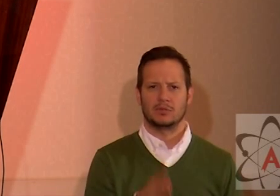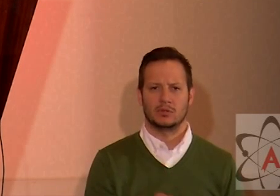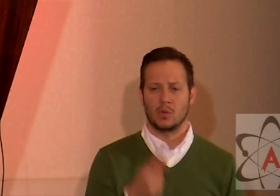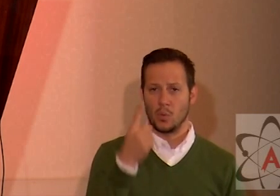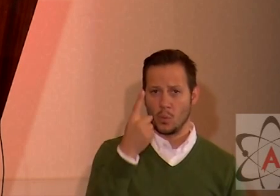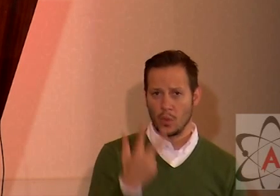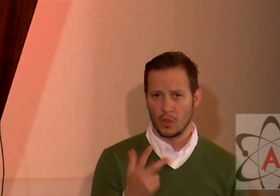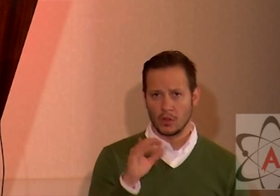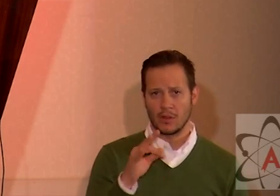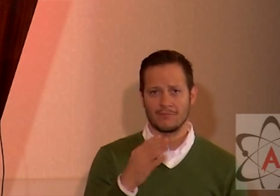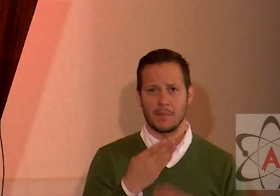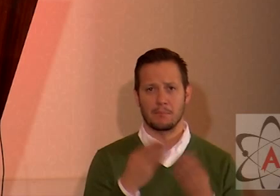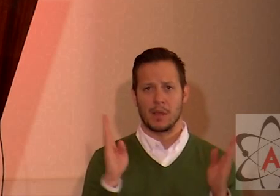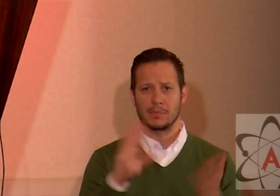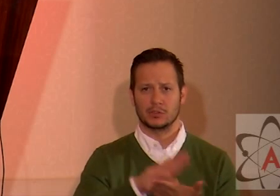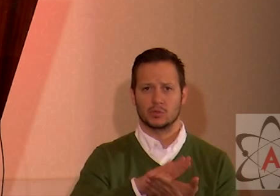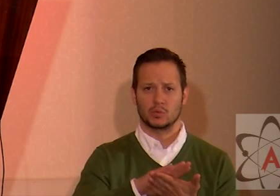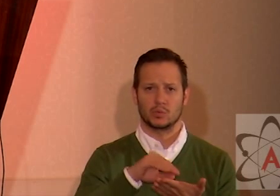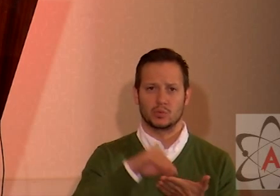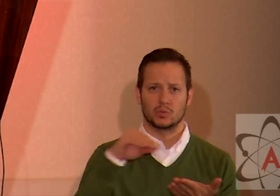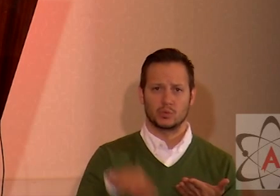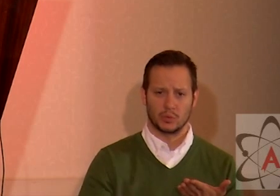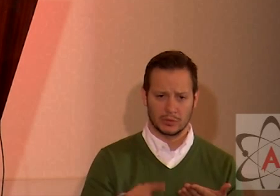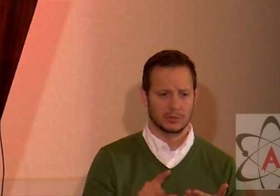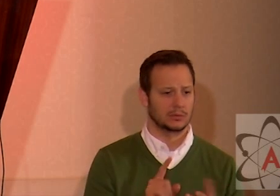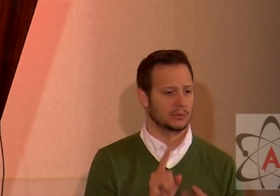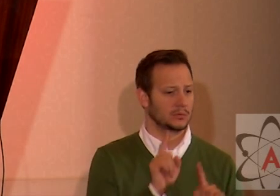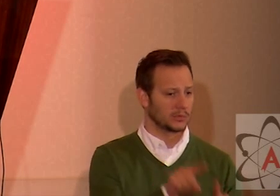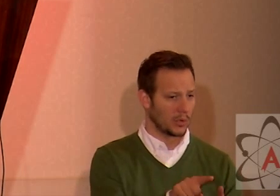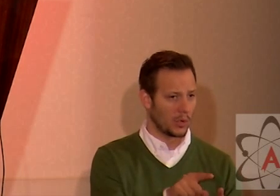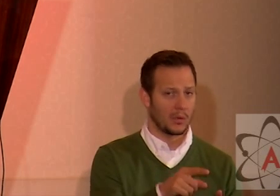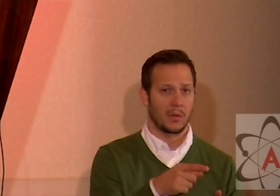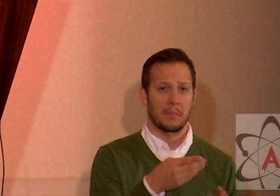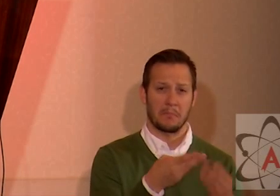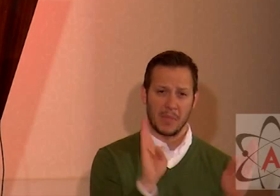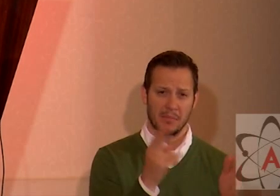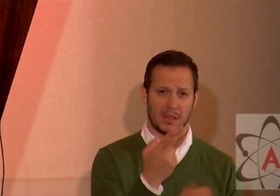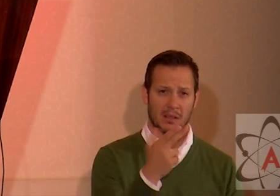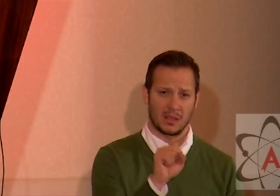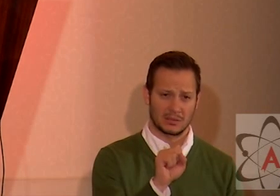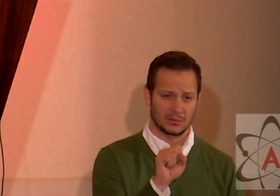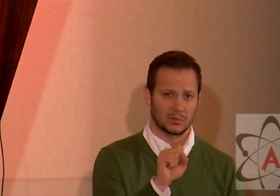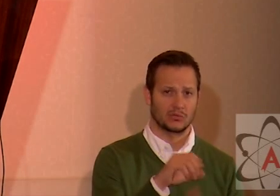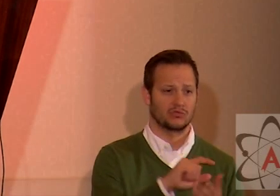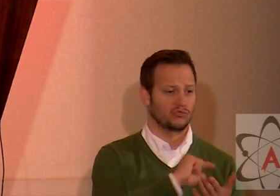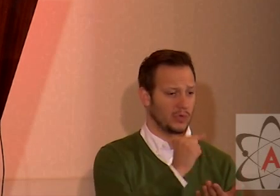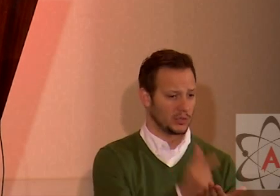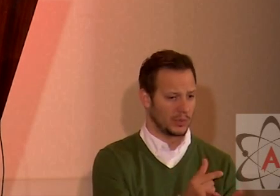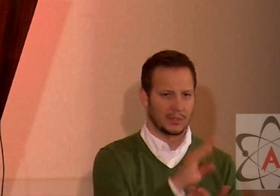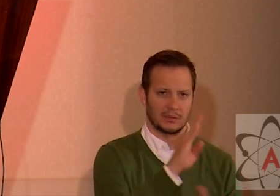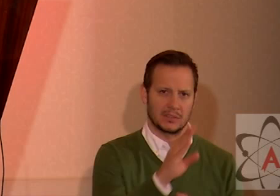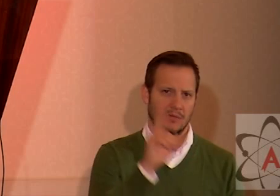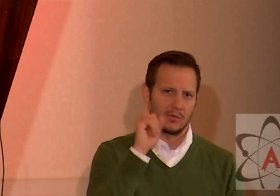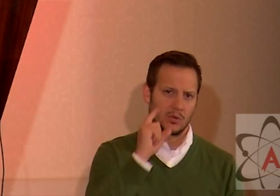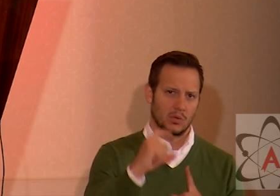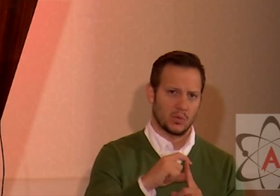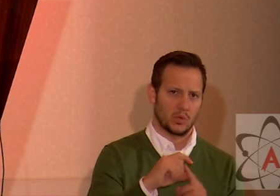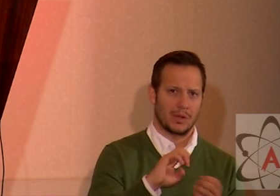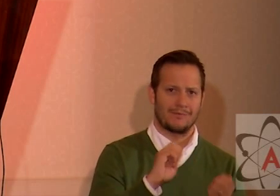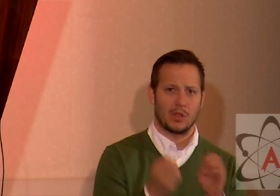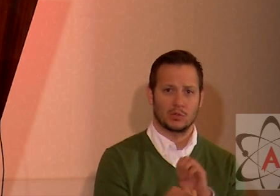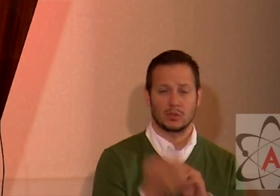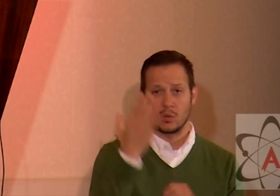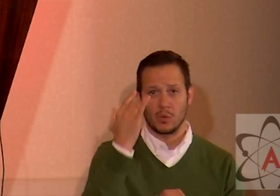public school students in this country graduate from a public high school and never hear the word evolution because